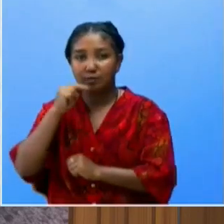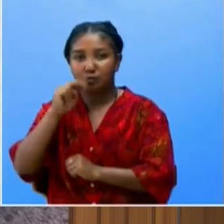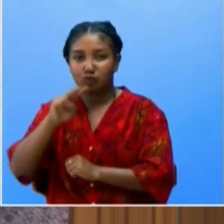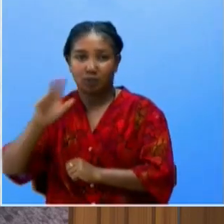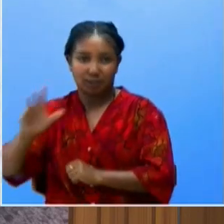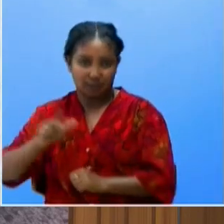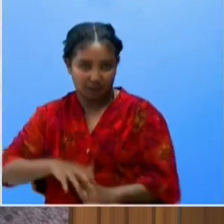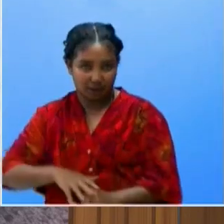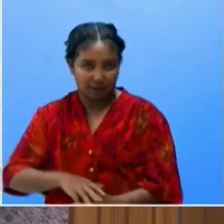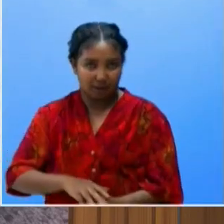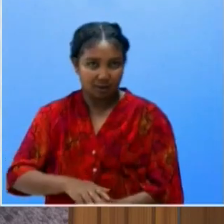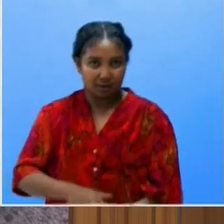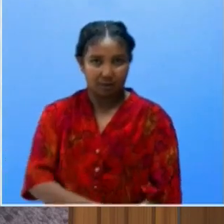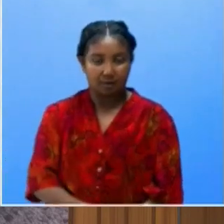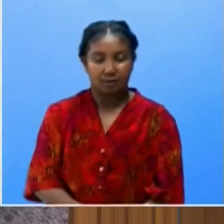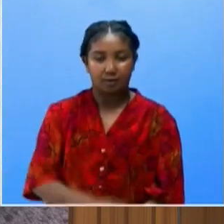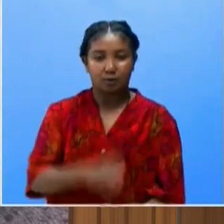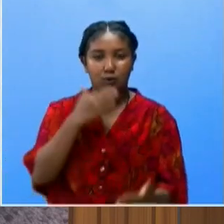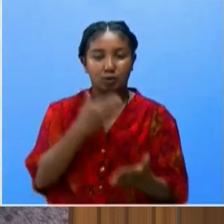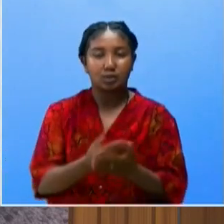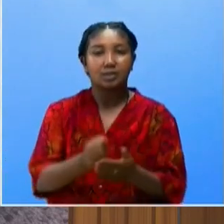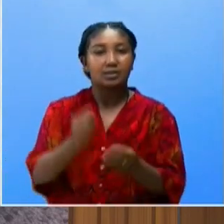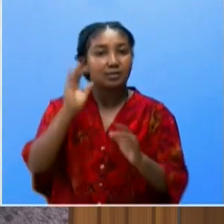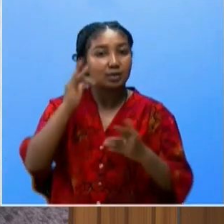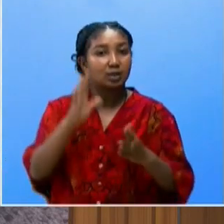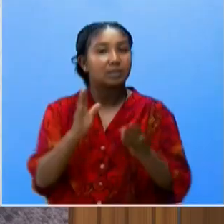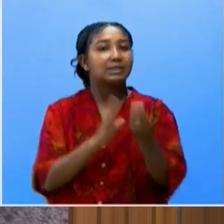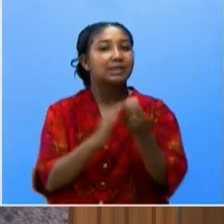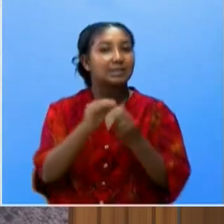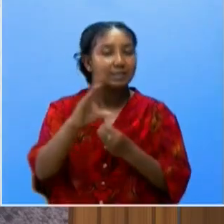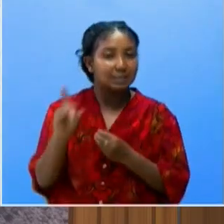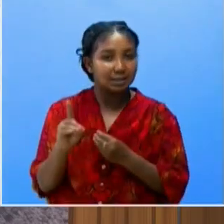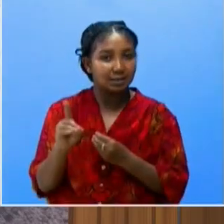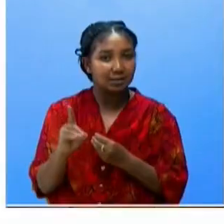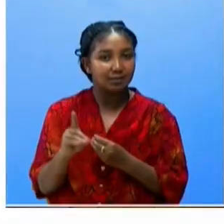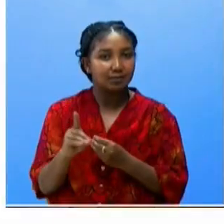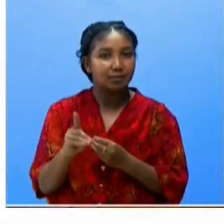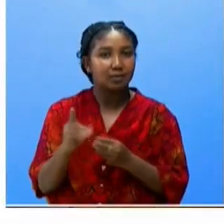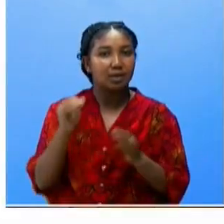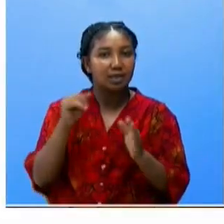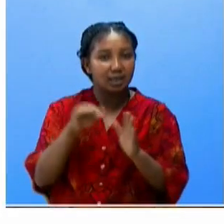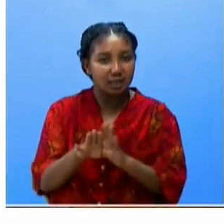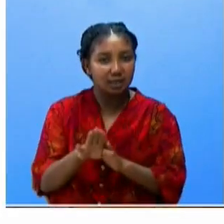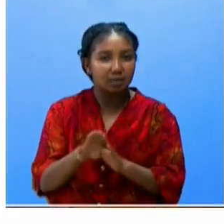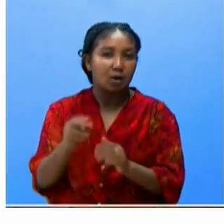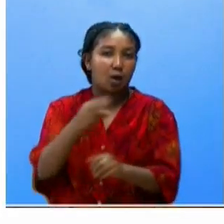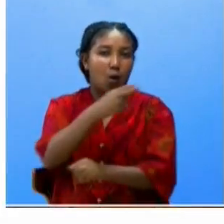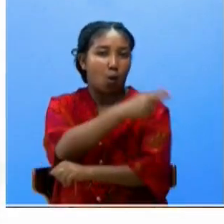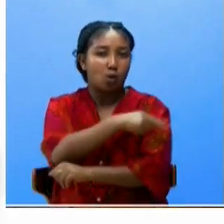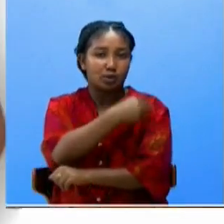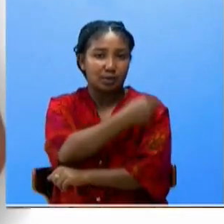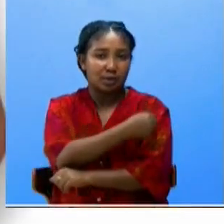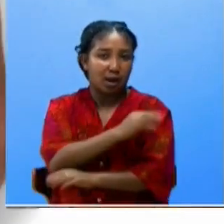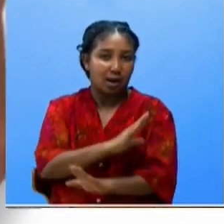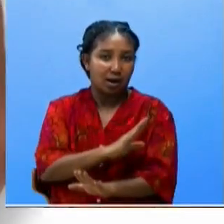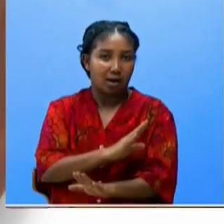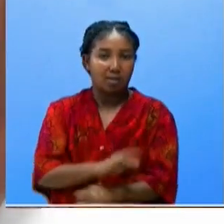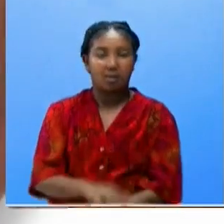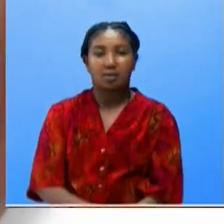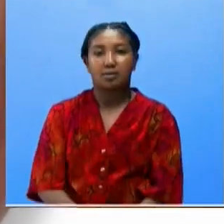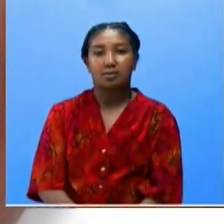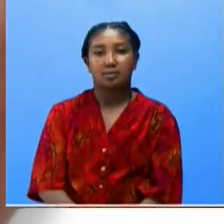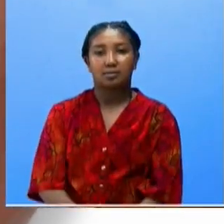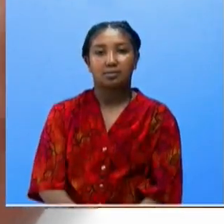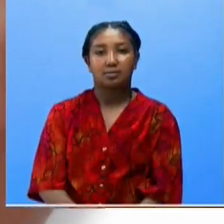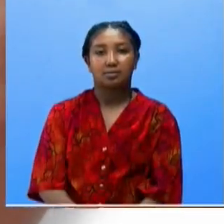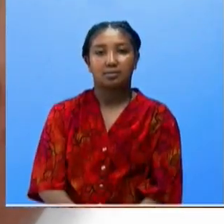3. Good. The patients were treated in the hospital. In